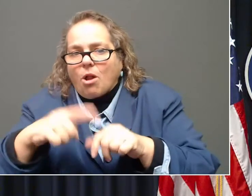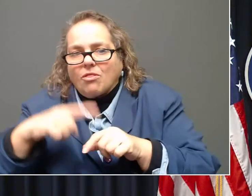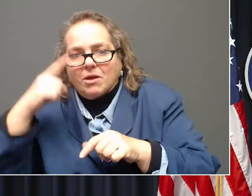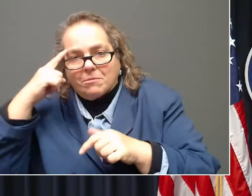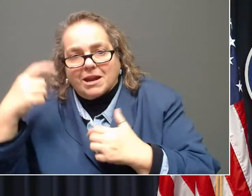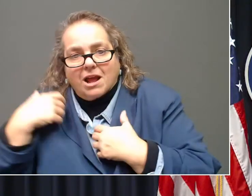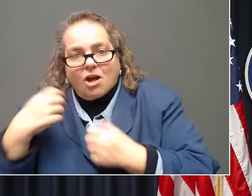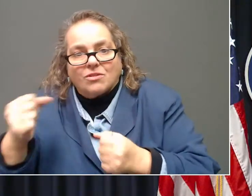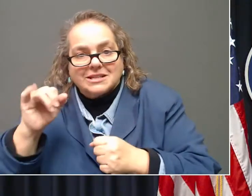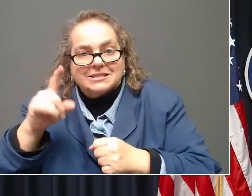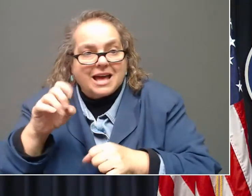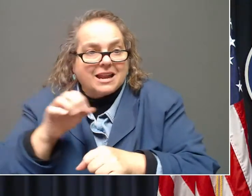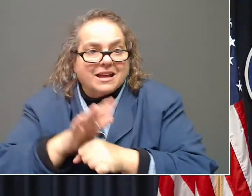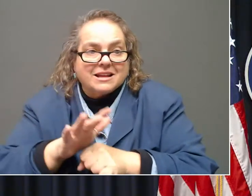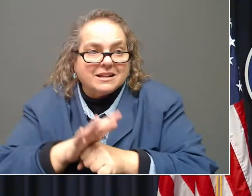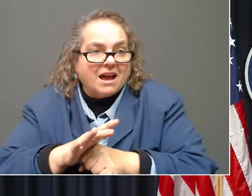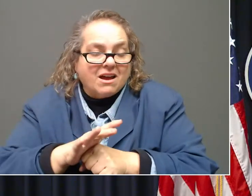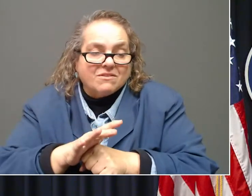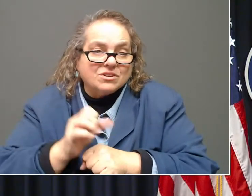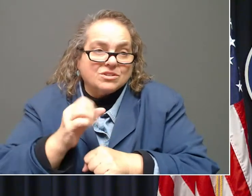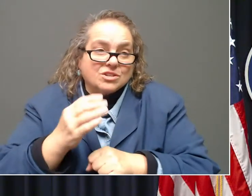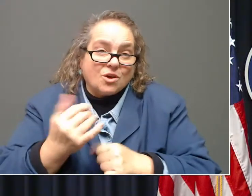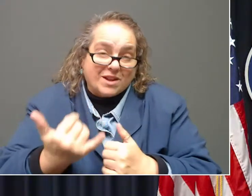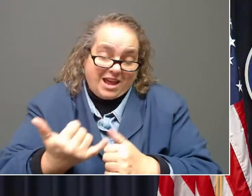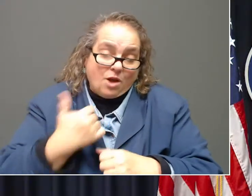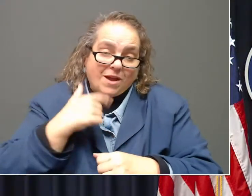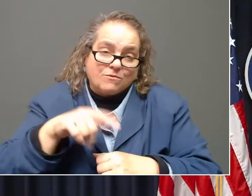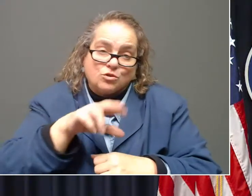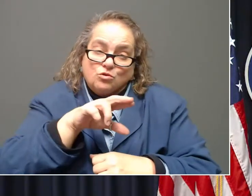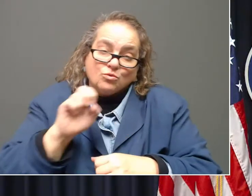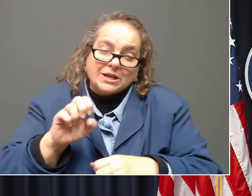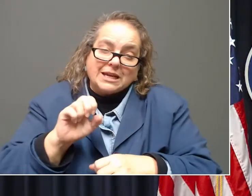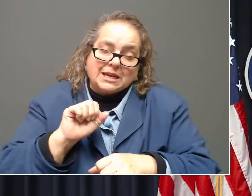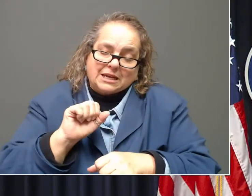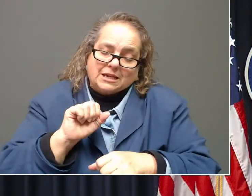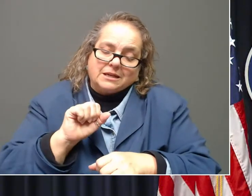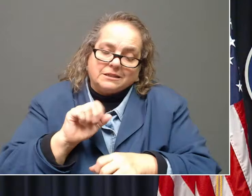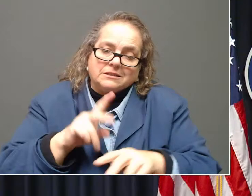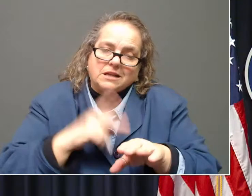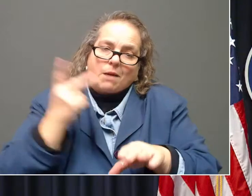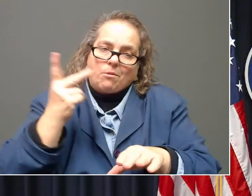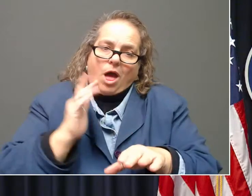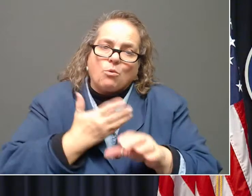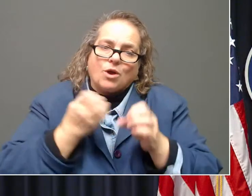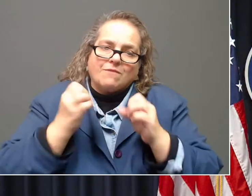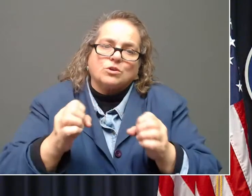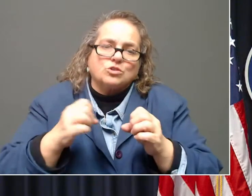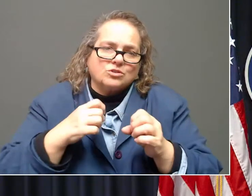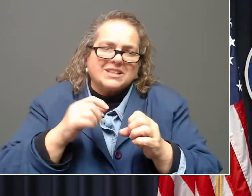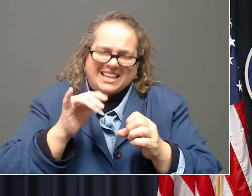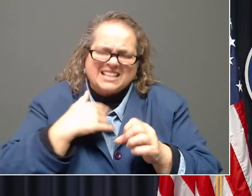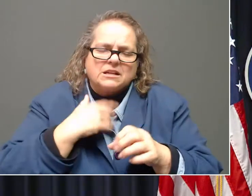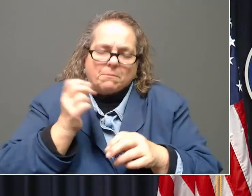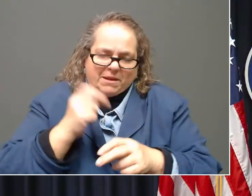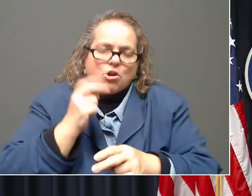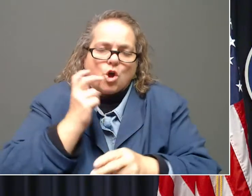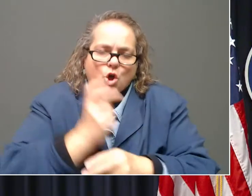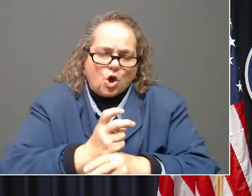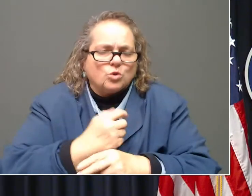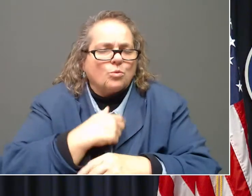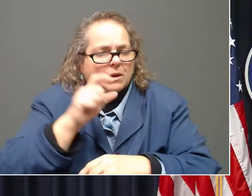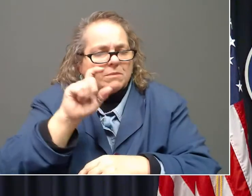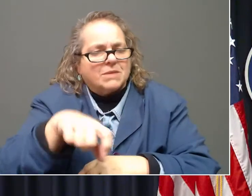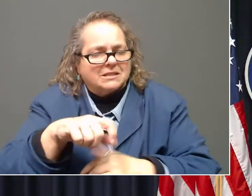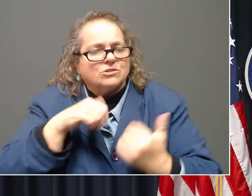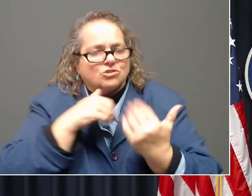It is a real challenge that we've all faced, and we're going to have to look at what more we can